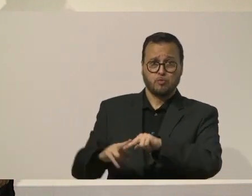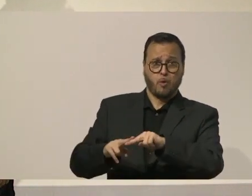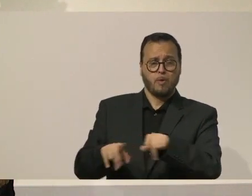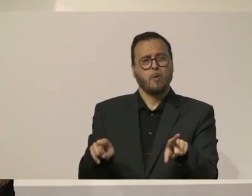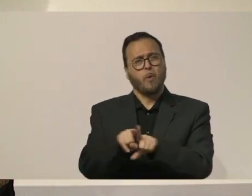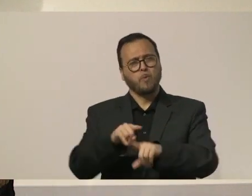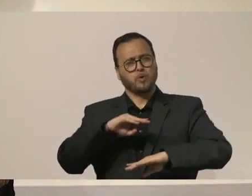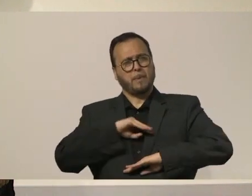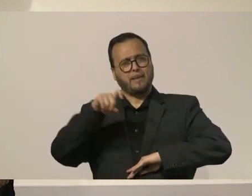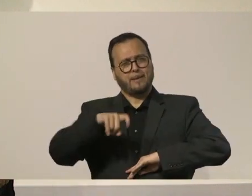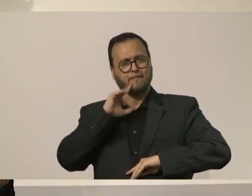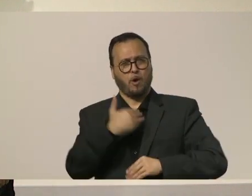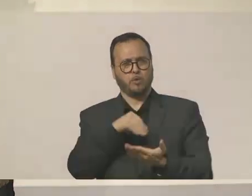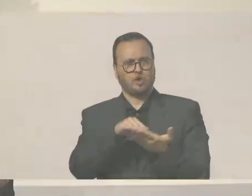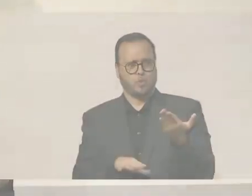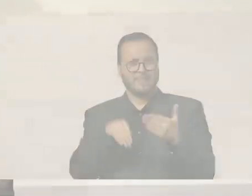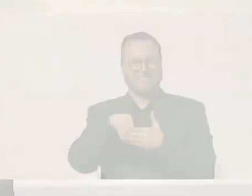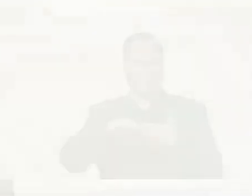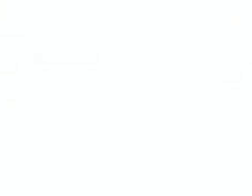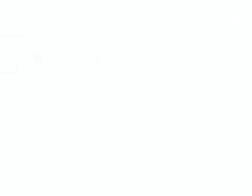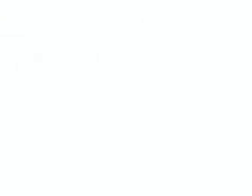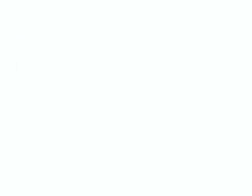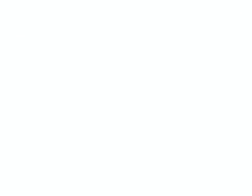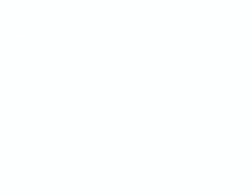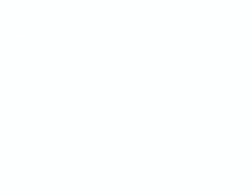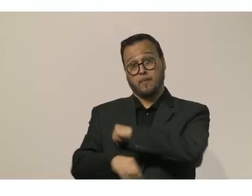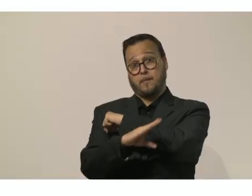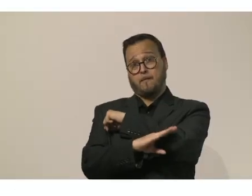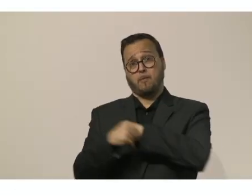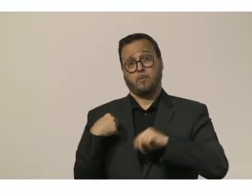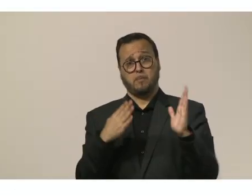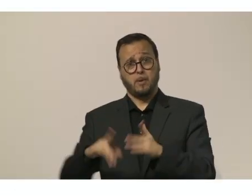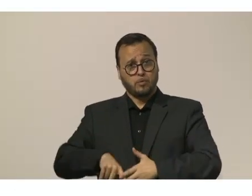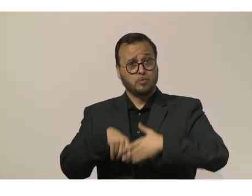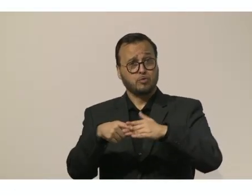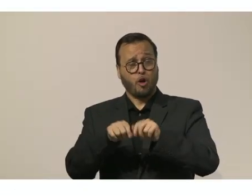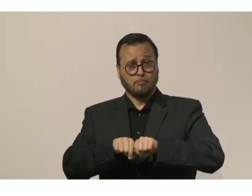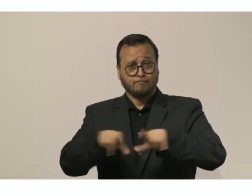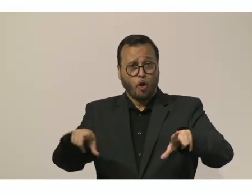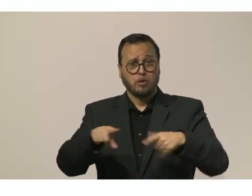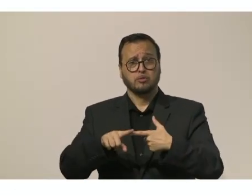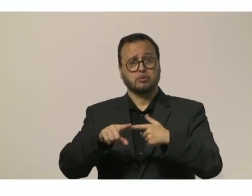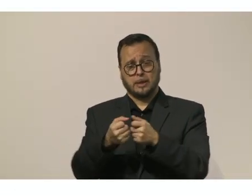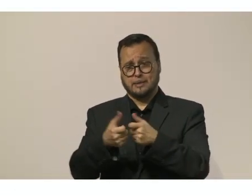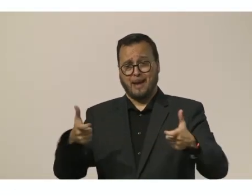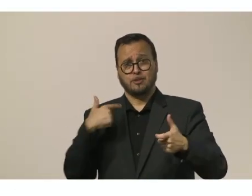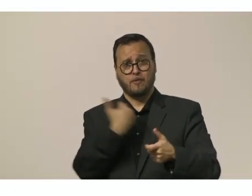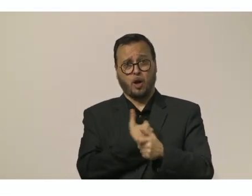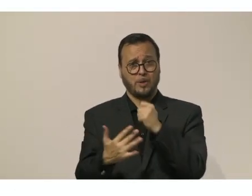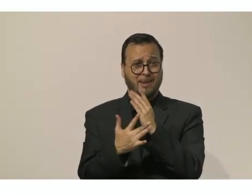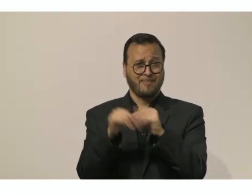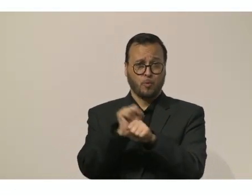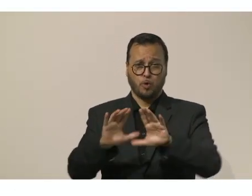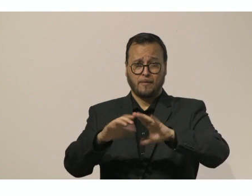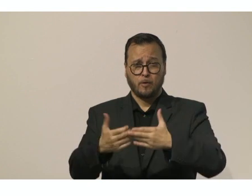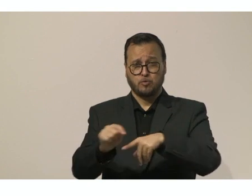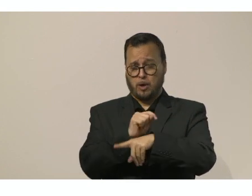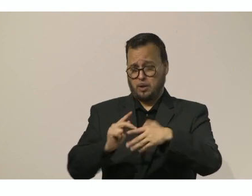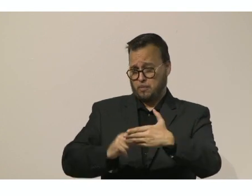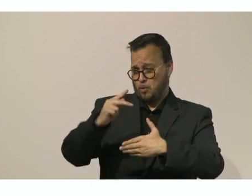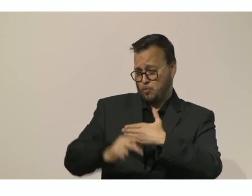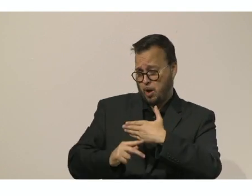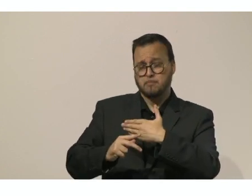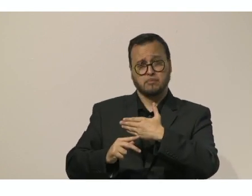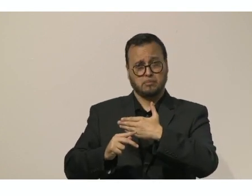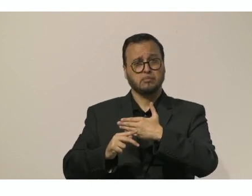the needs of our students in the community. This fall, we're planning to launch an expansion of our technology workforce training programs